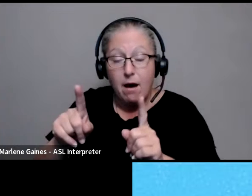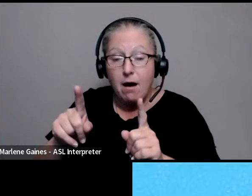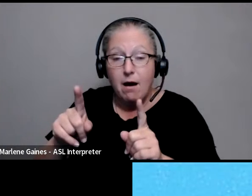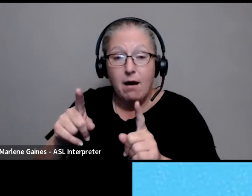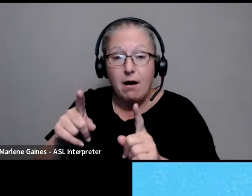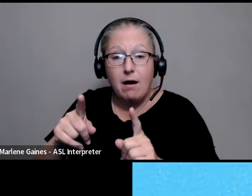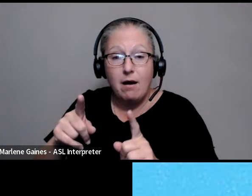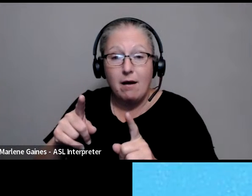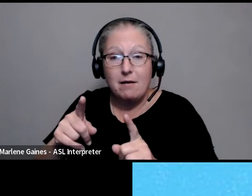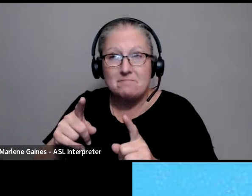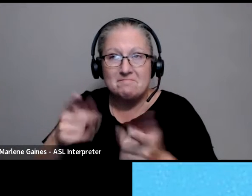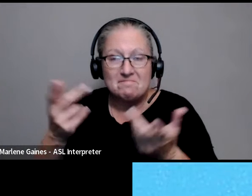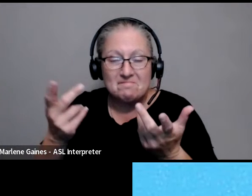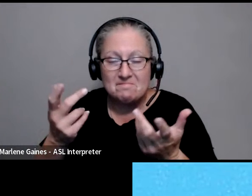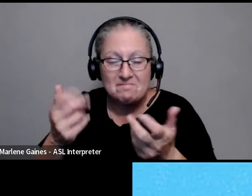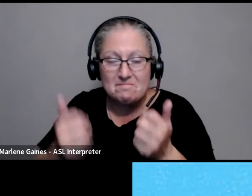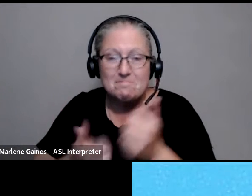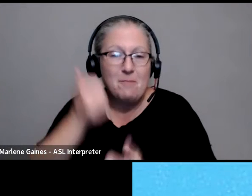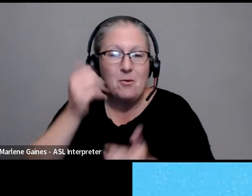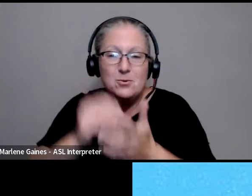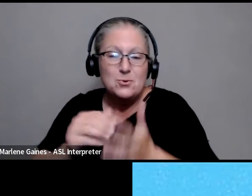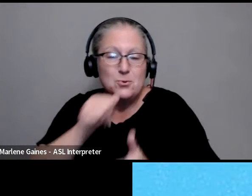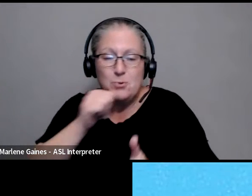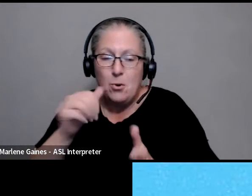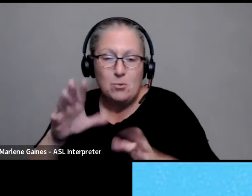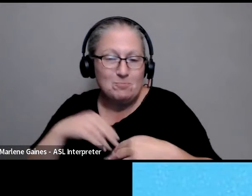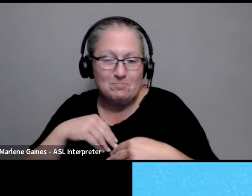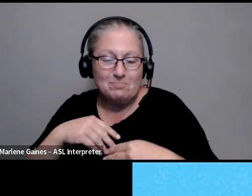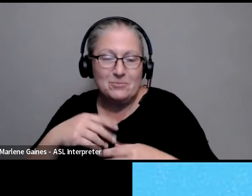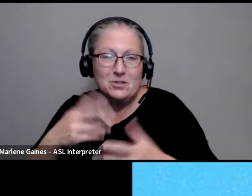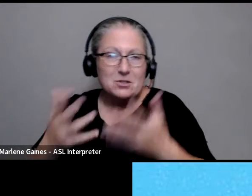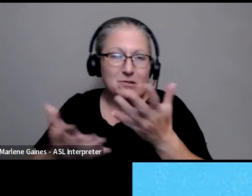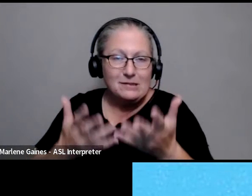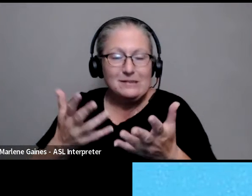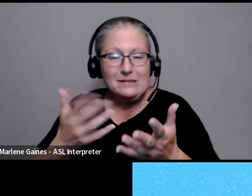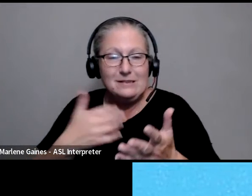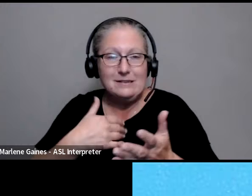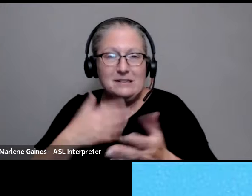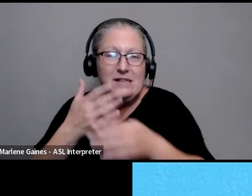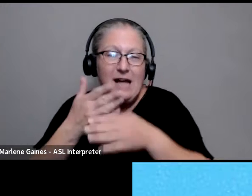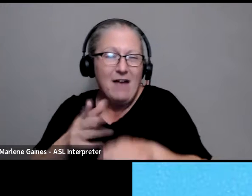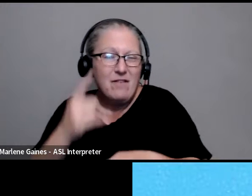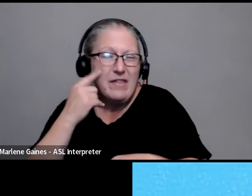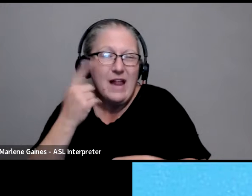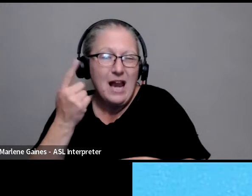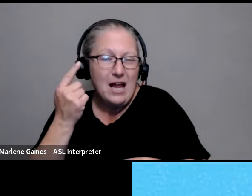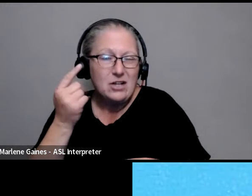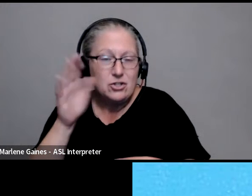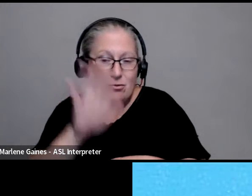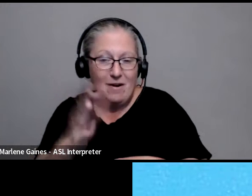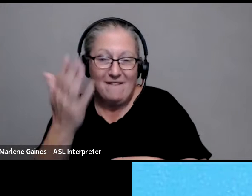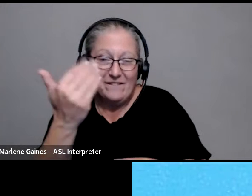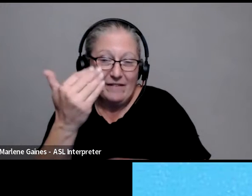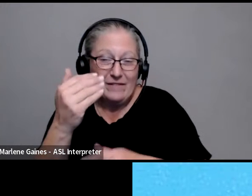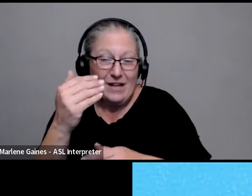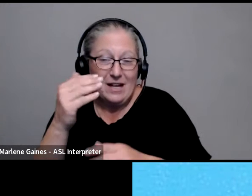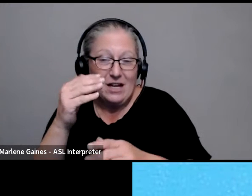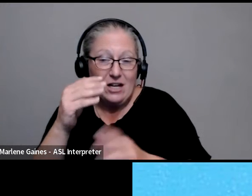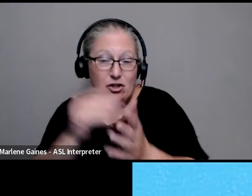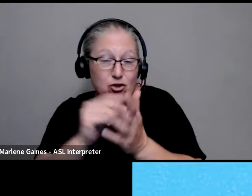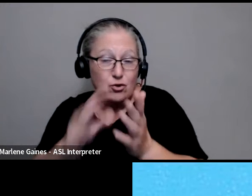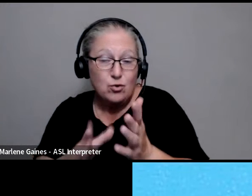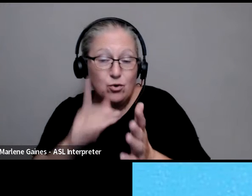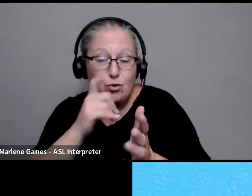lot of them don't do it. And so like, we'll give them their space. And so I would say on the average, when I make that, and last year, I think there was a total of maybe 15 kids who came